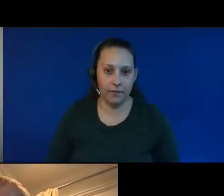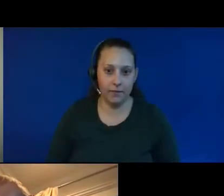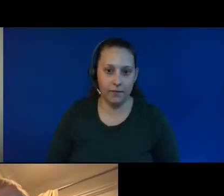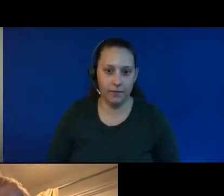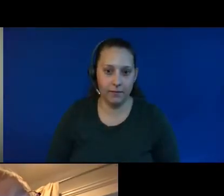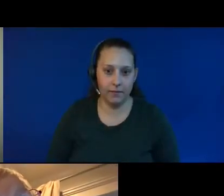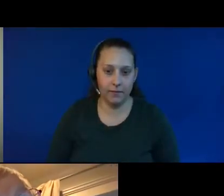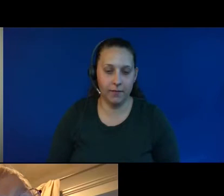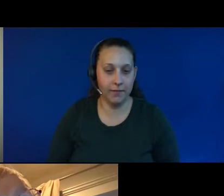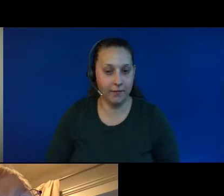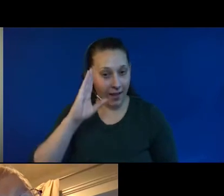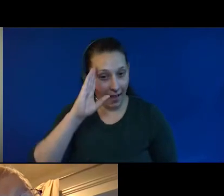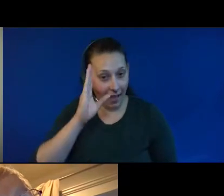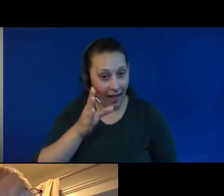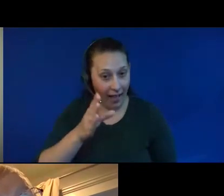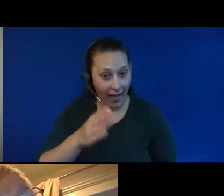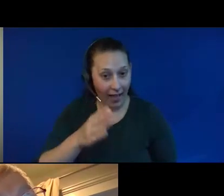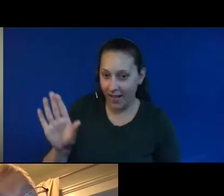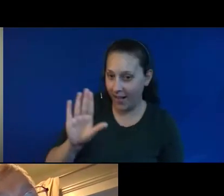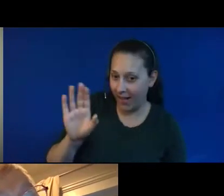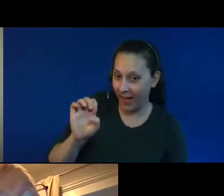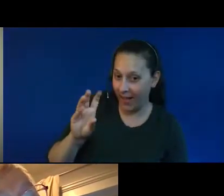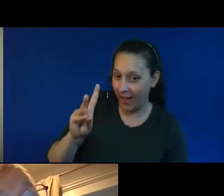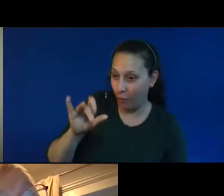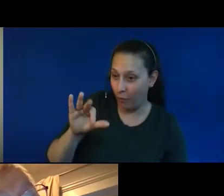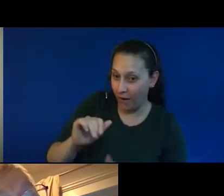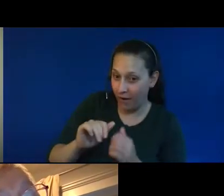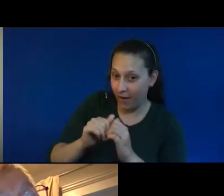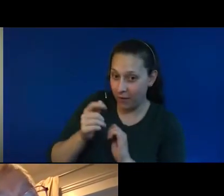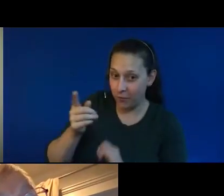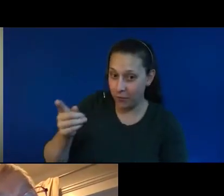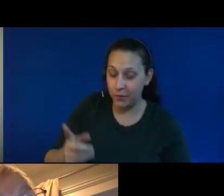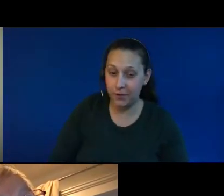Hi. Hi, Edward. Hi, Edward. How are you doing?